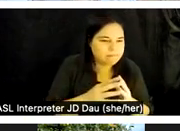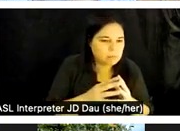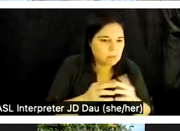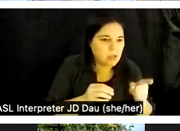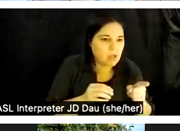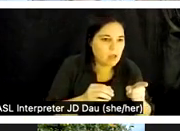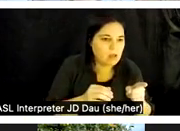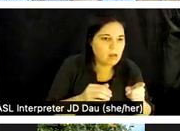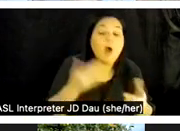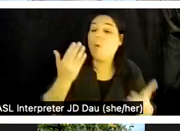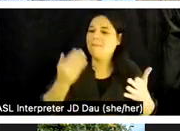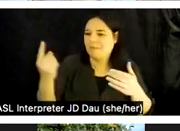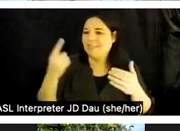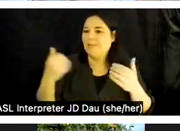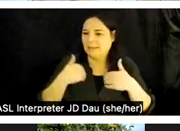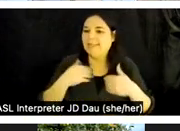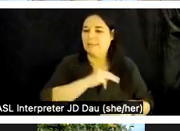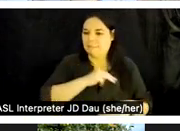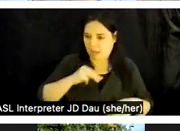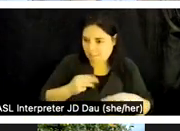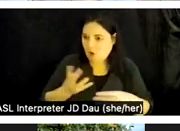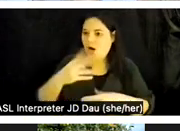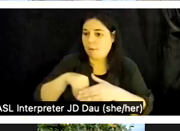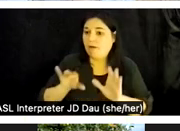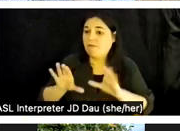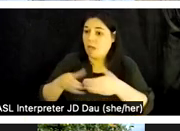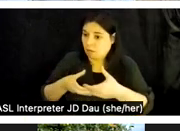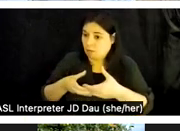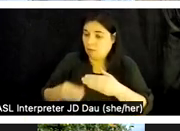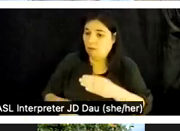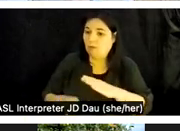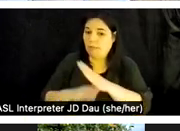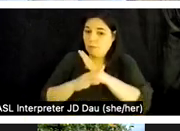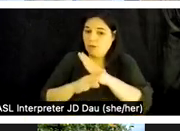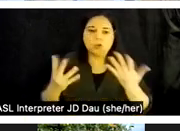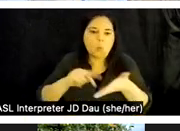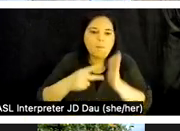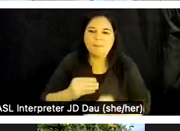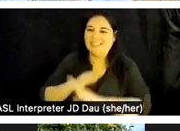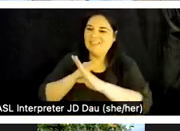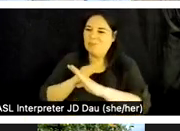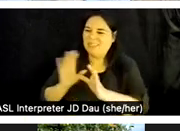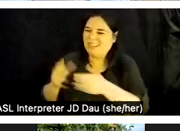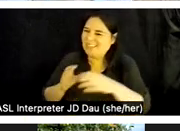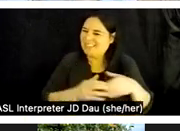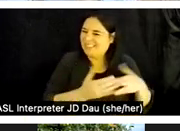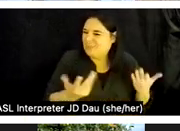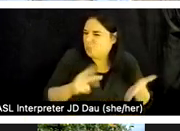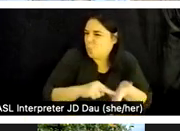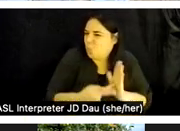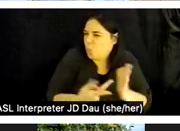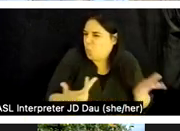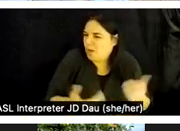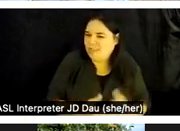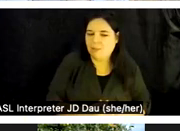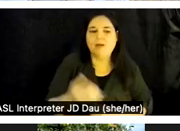Because of their membership in a protected class. So what is a protected class? Well, first of all, pretty much everyone